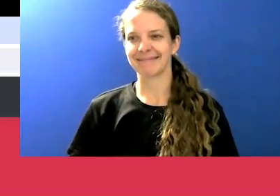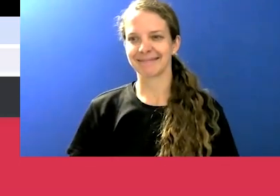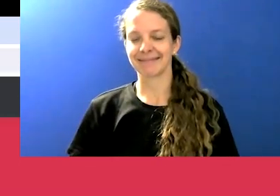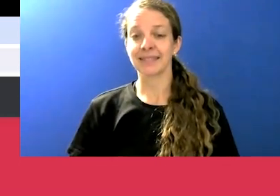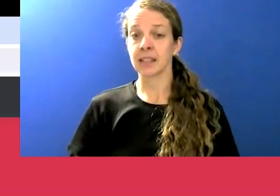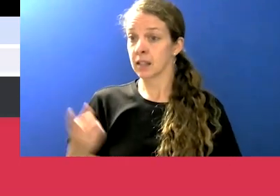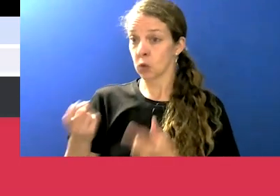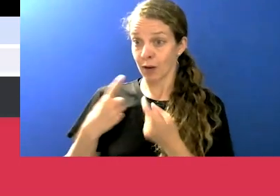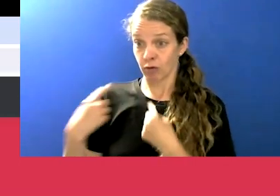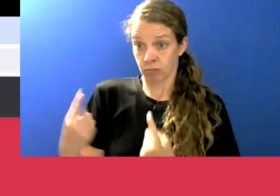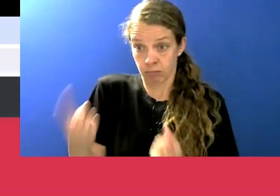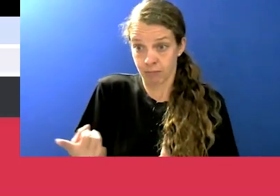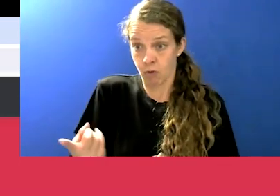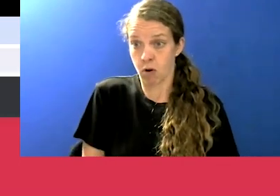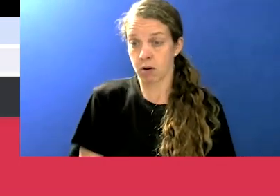Any questions for me so far?